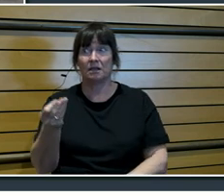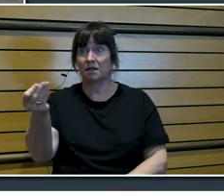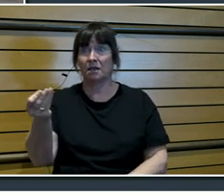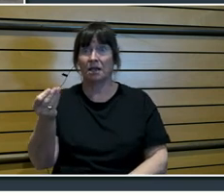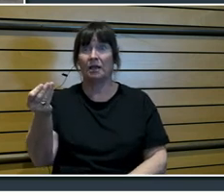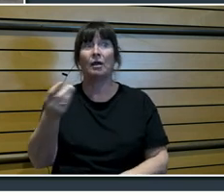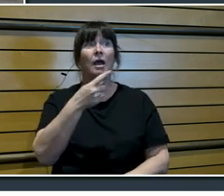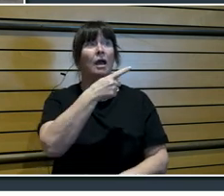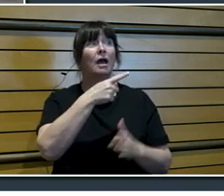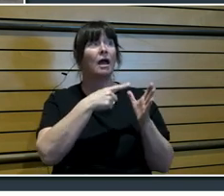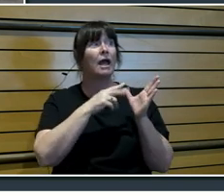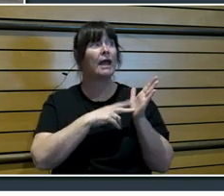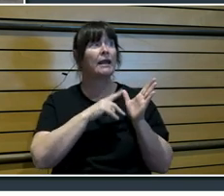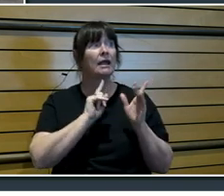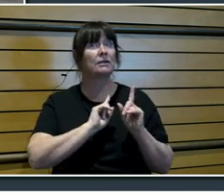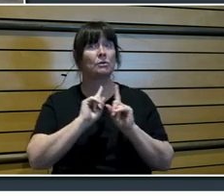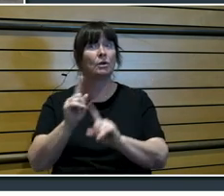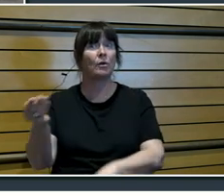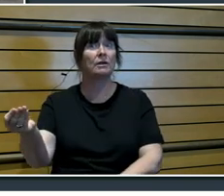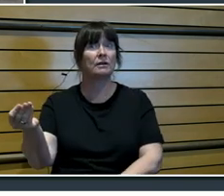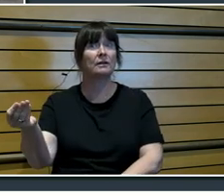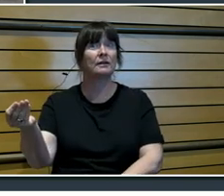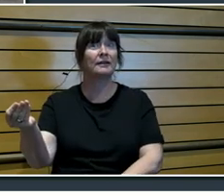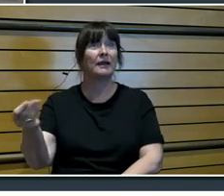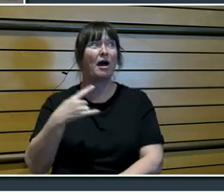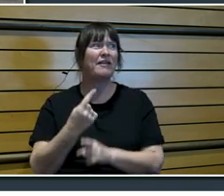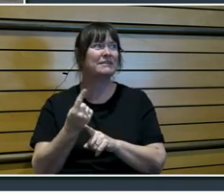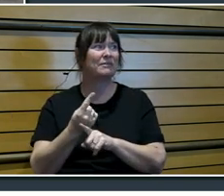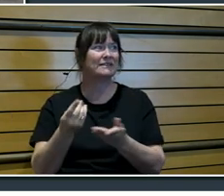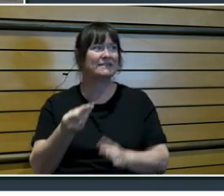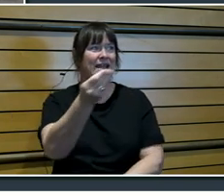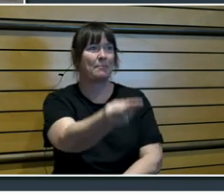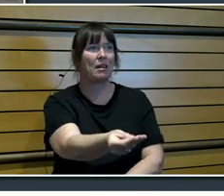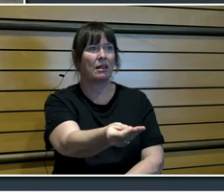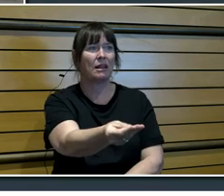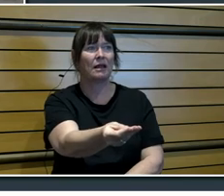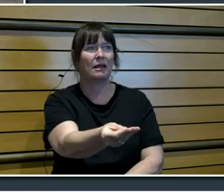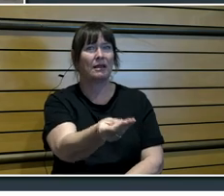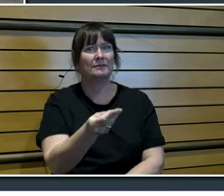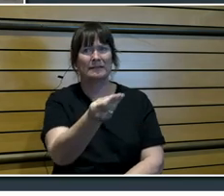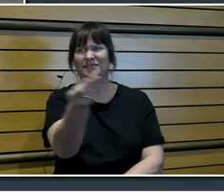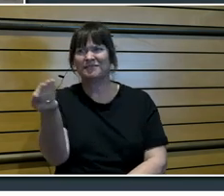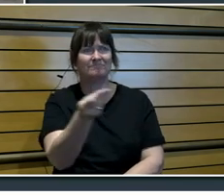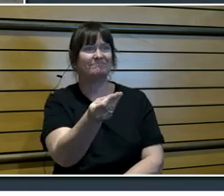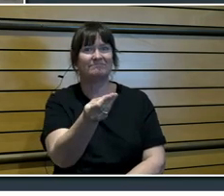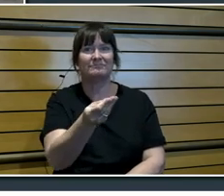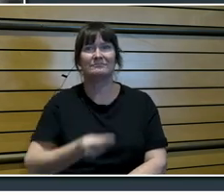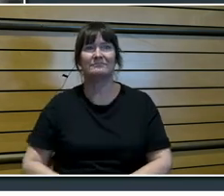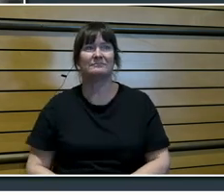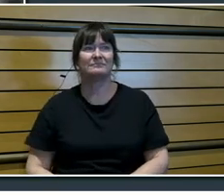Anna or Carolyn, can we just get you to... Hello. I have something to table. Give it to someone else.